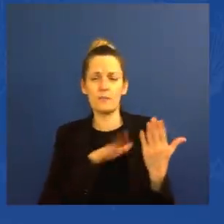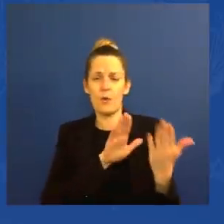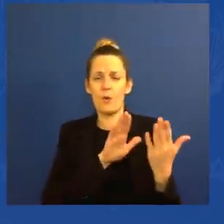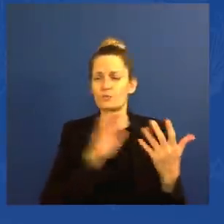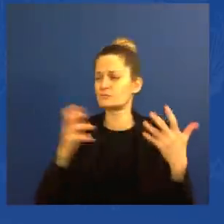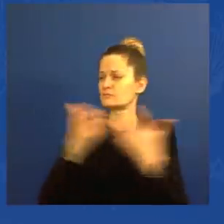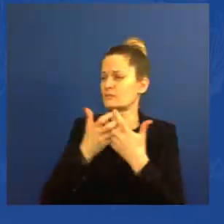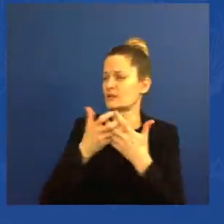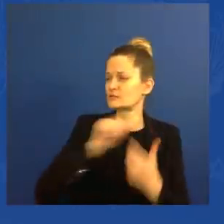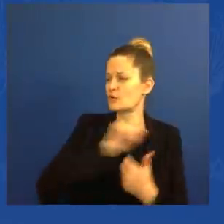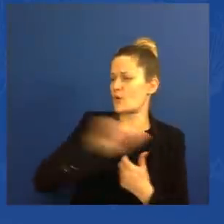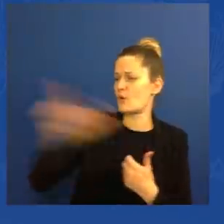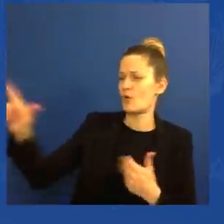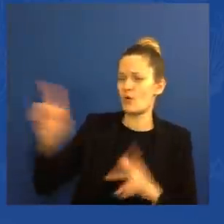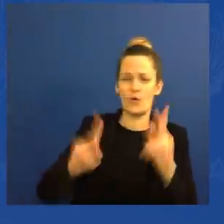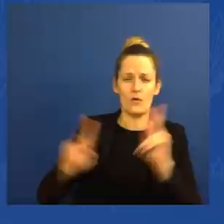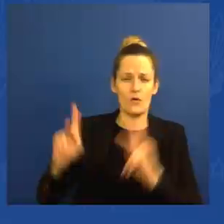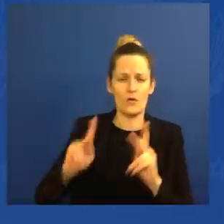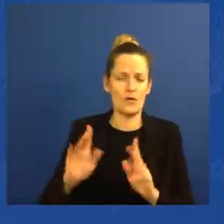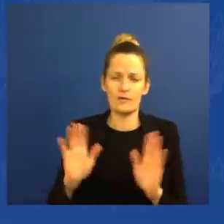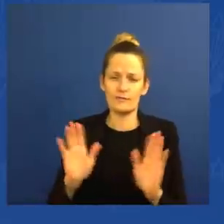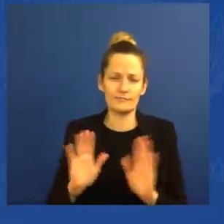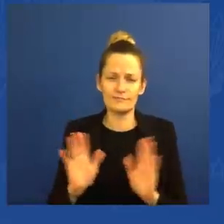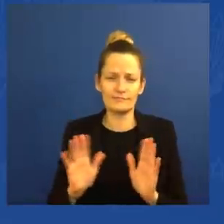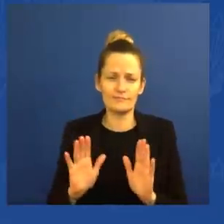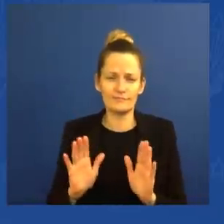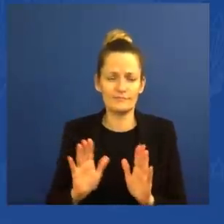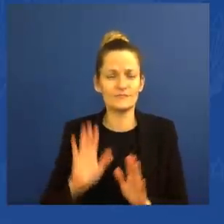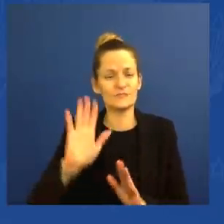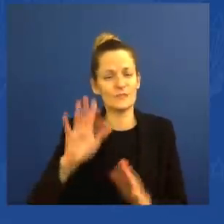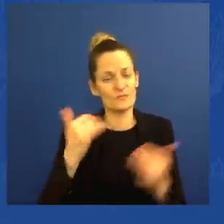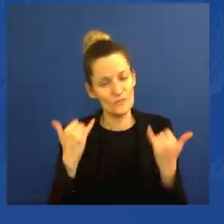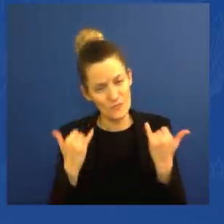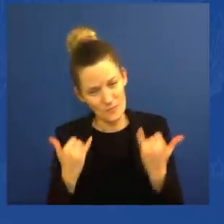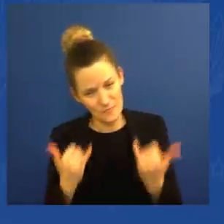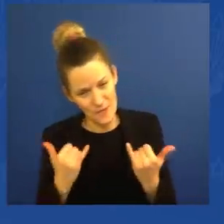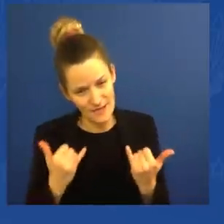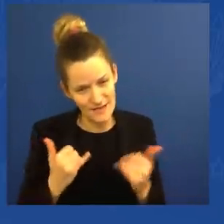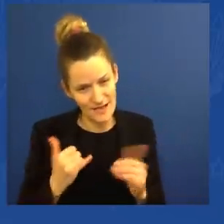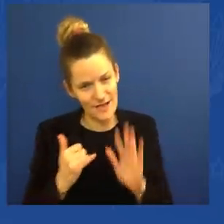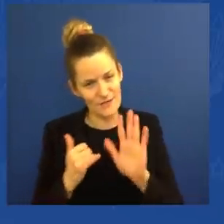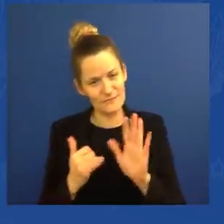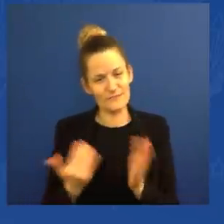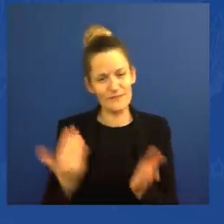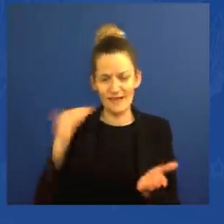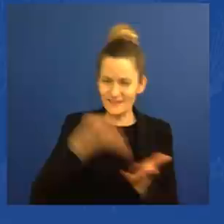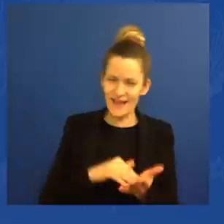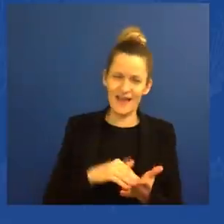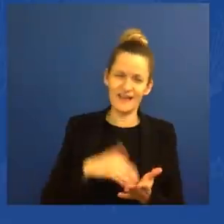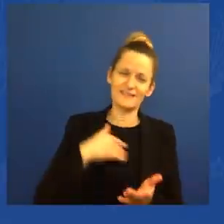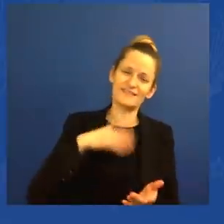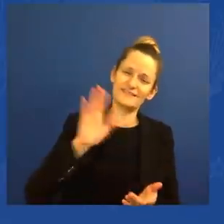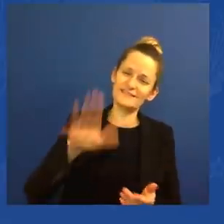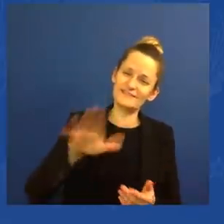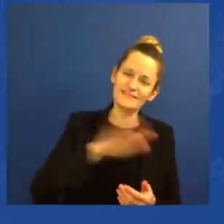the problem? Again, my dad used to say, people just need a little bit of breathing room. My dad was